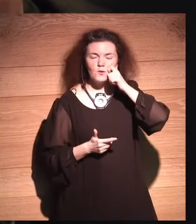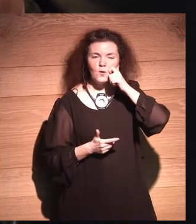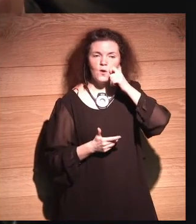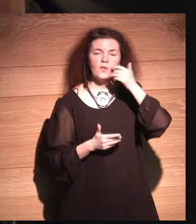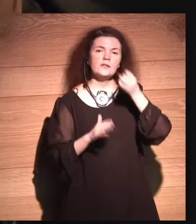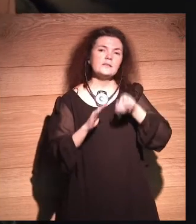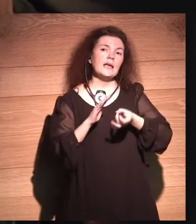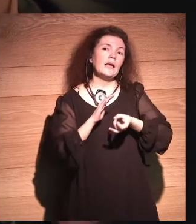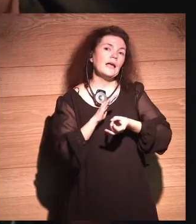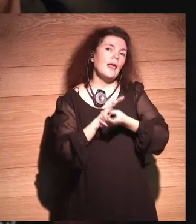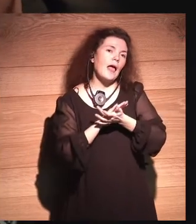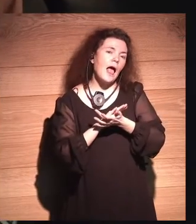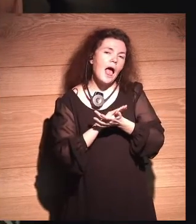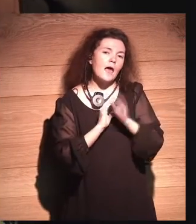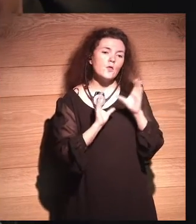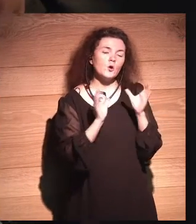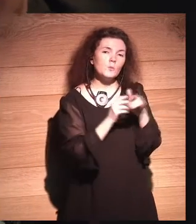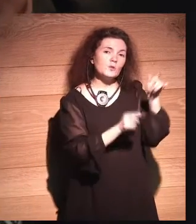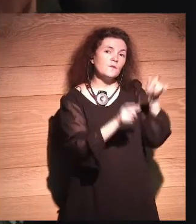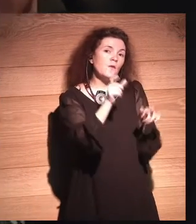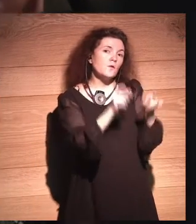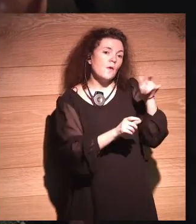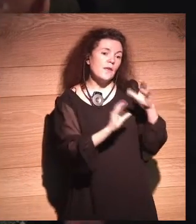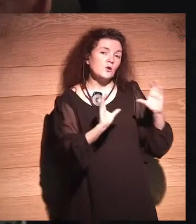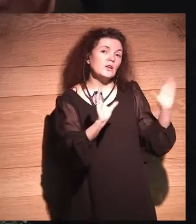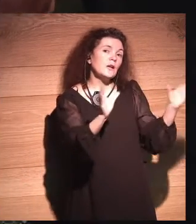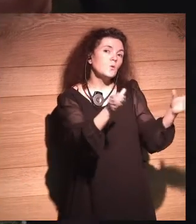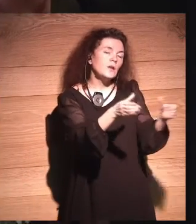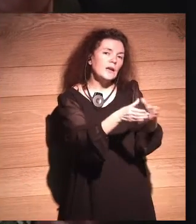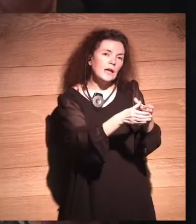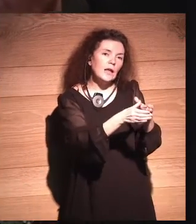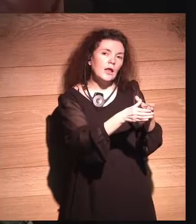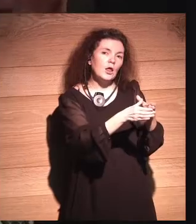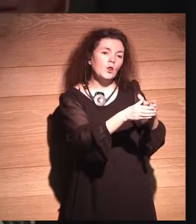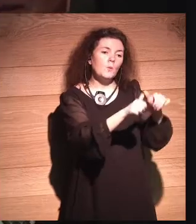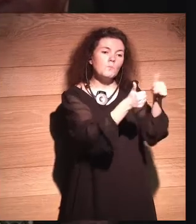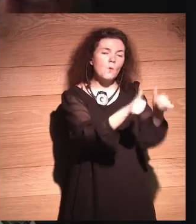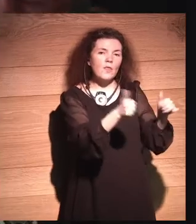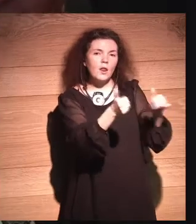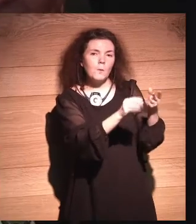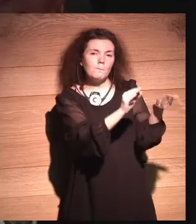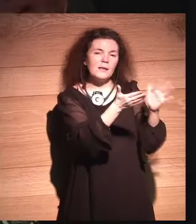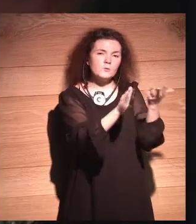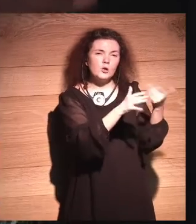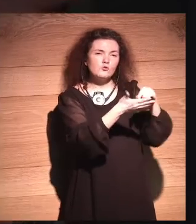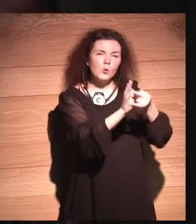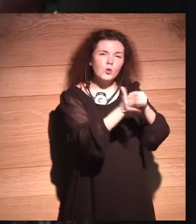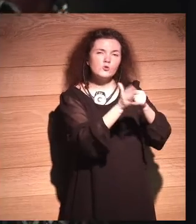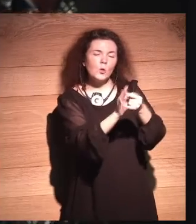like. I just feel there's a slight lack of political and power politics in the